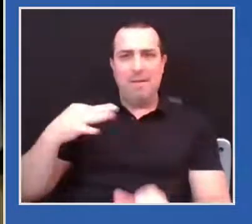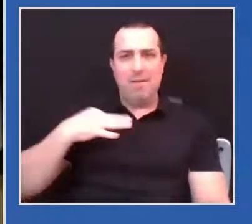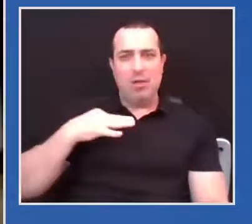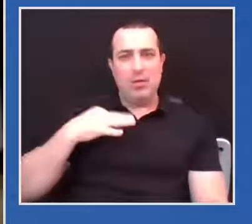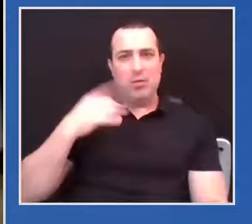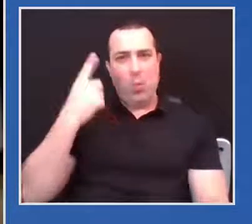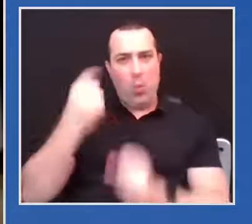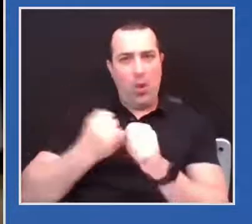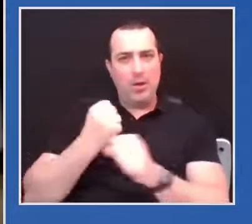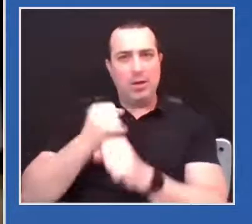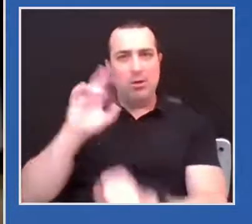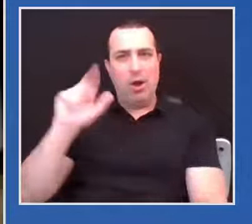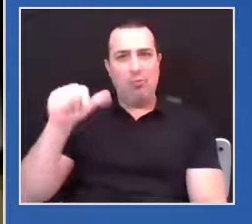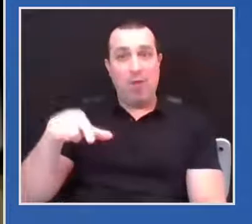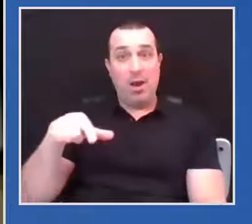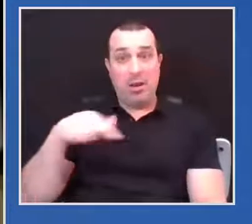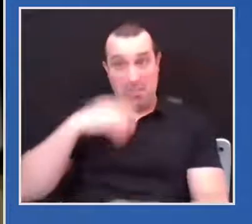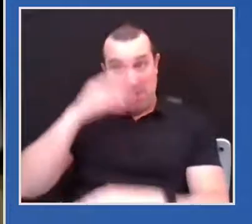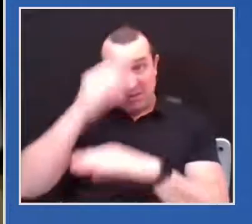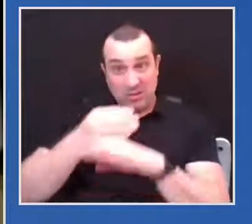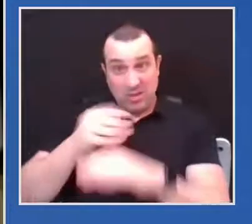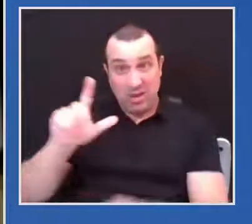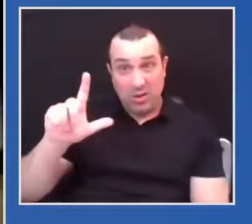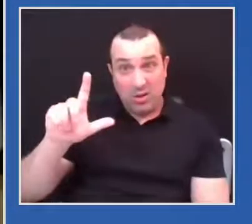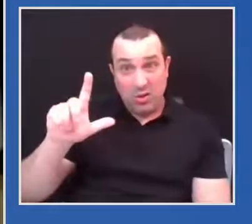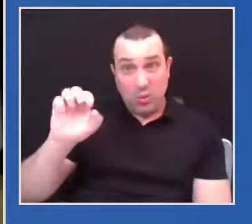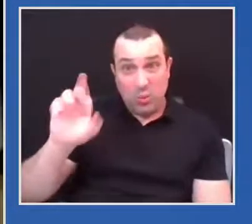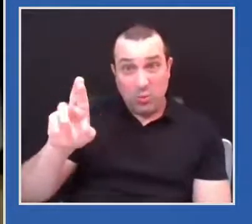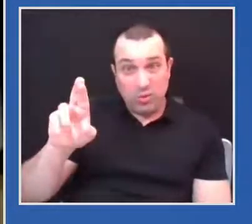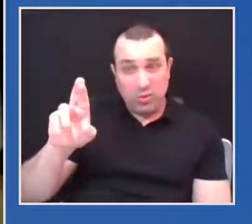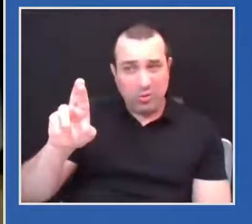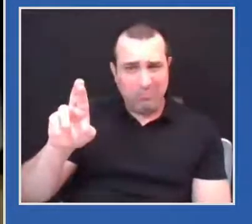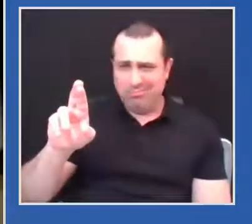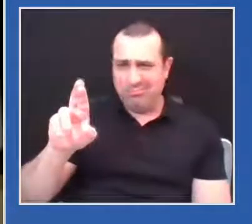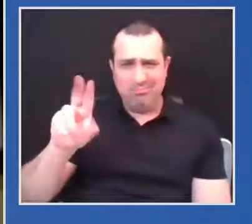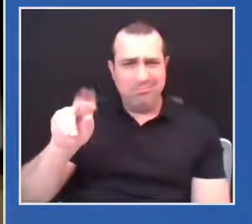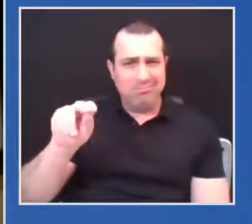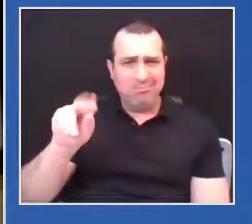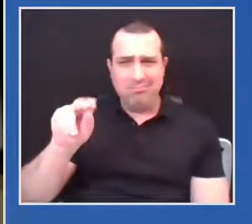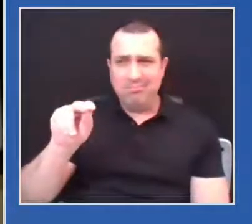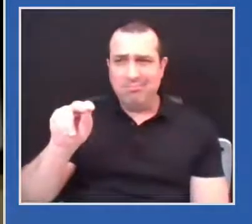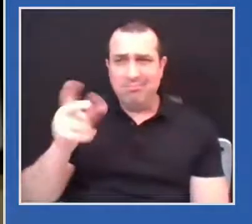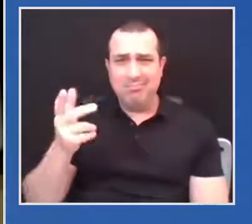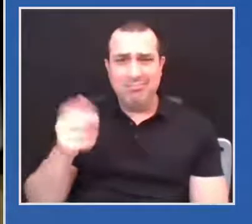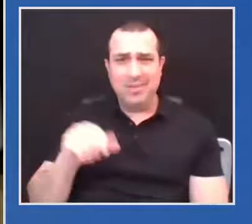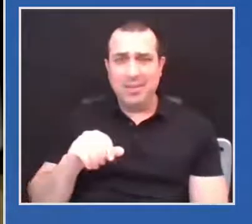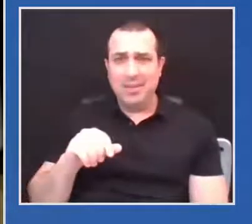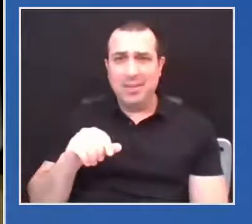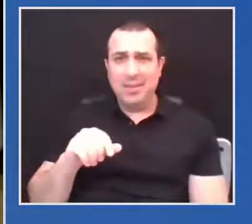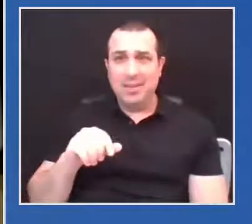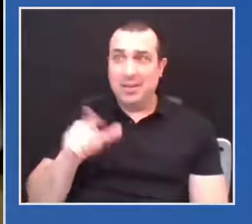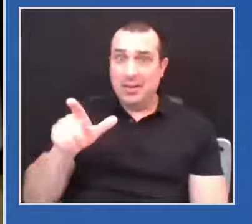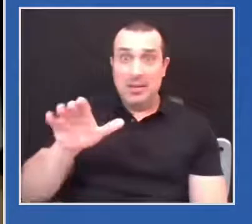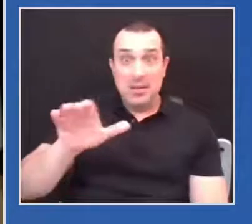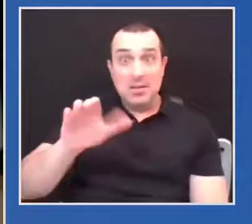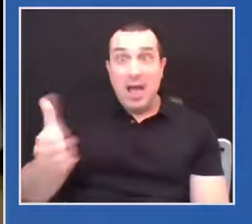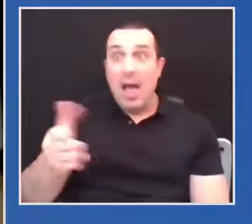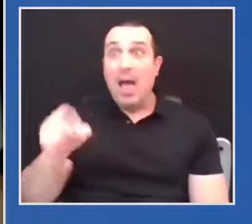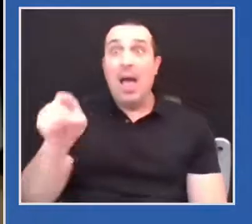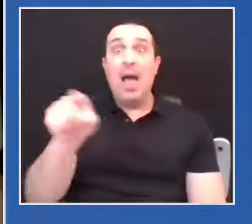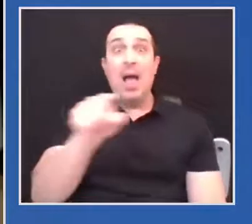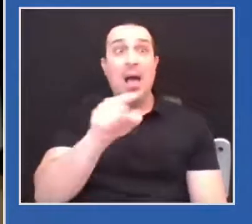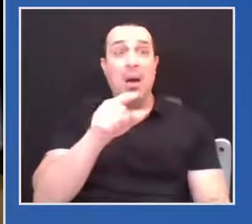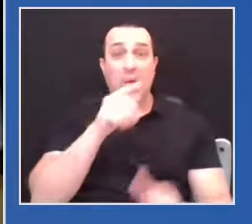loser. And all those who left behind, he's passed away, but all those left behind, they were heroes. They